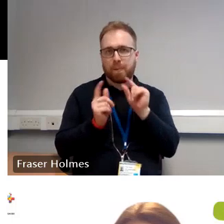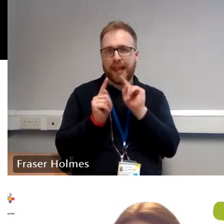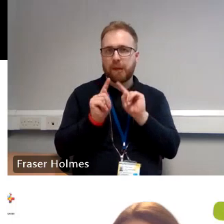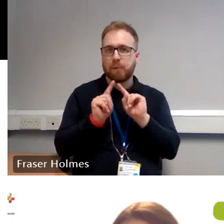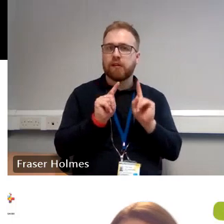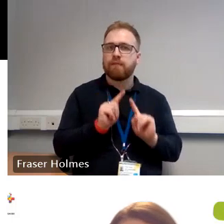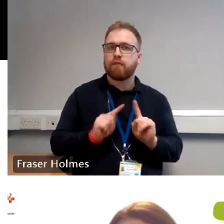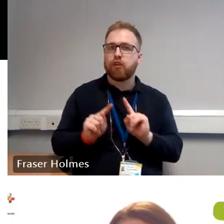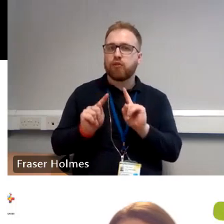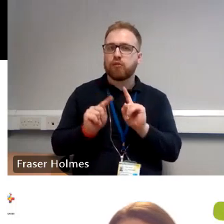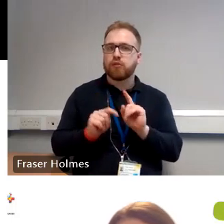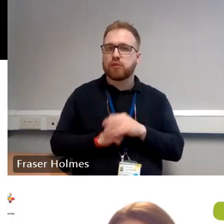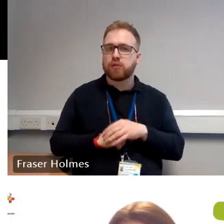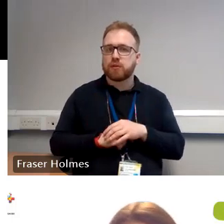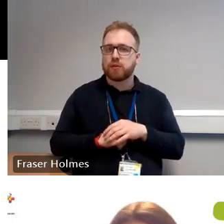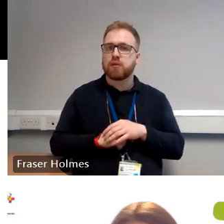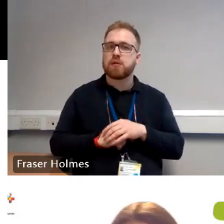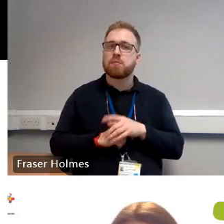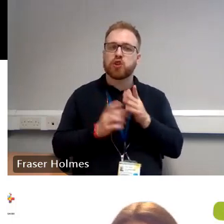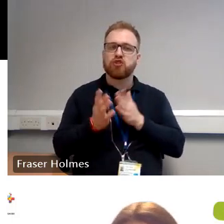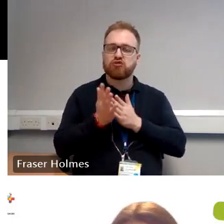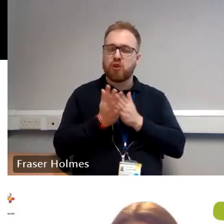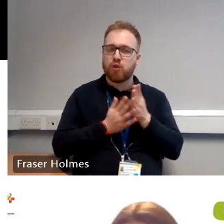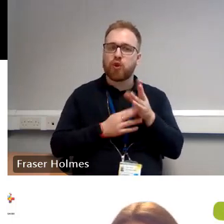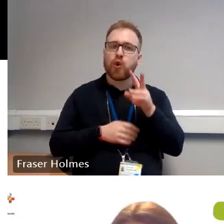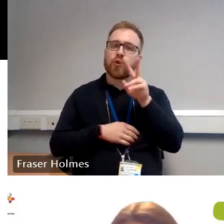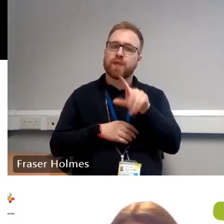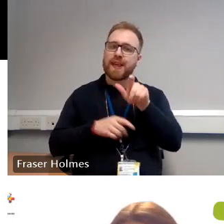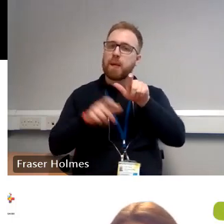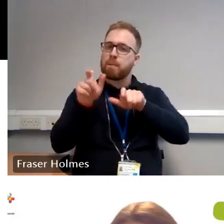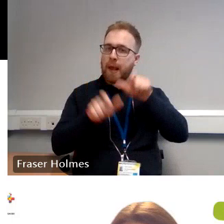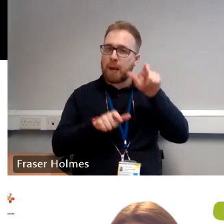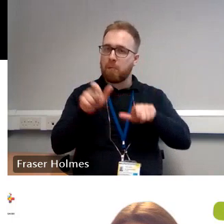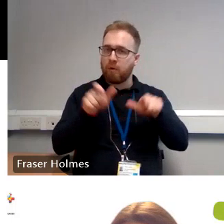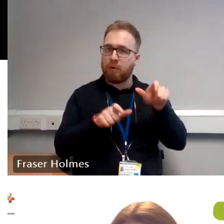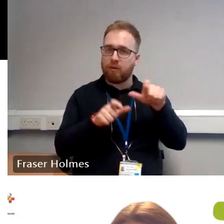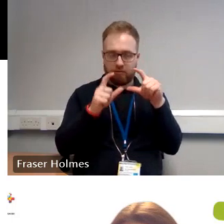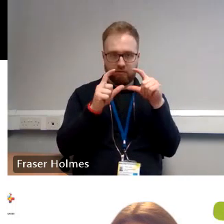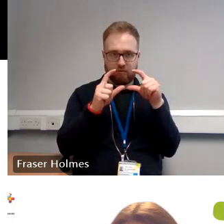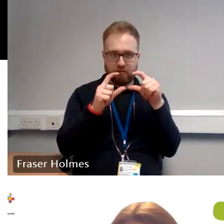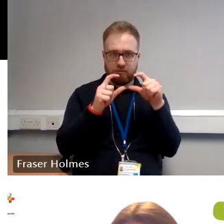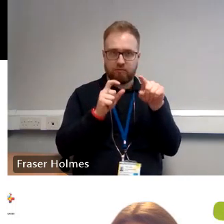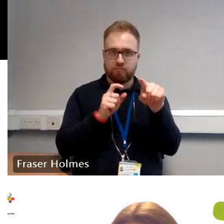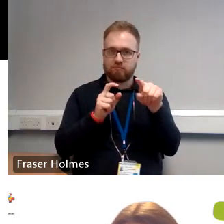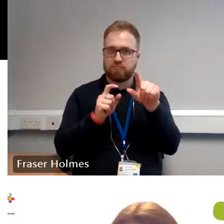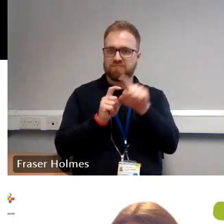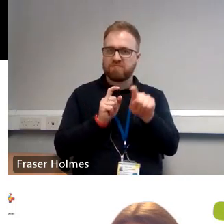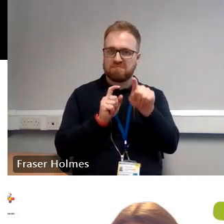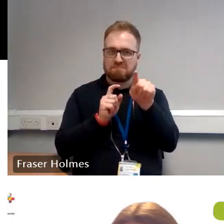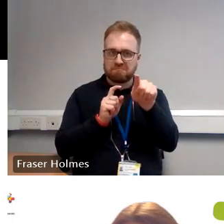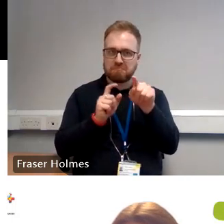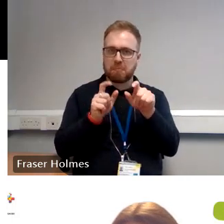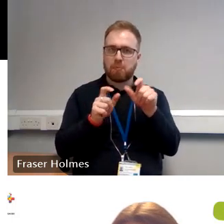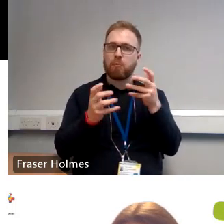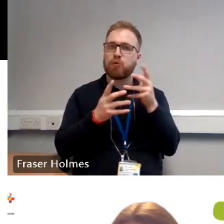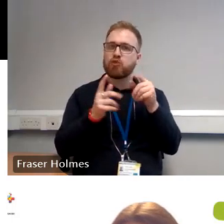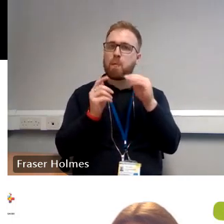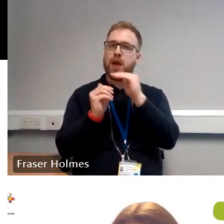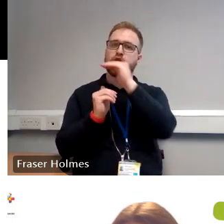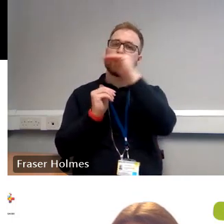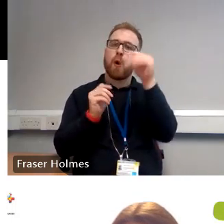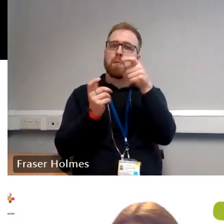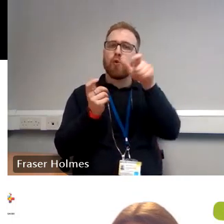different. But just running through, you'll see the people icon as I'm hovering my mouse over. That should be somewhere on the top or down the